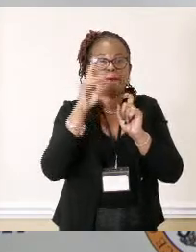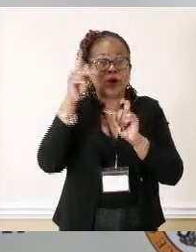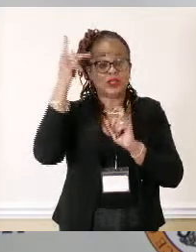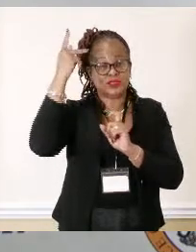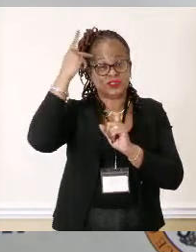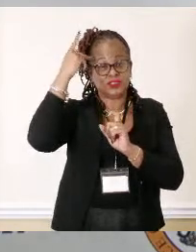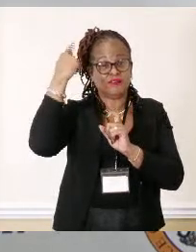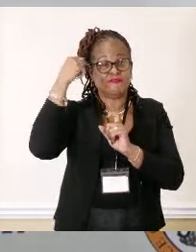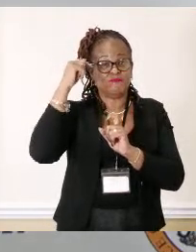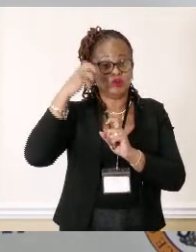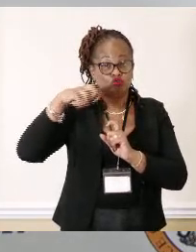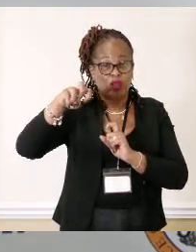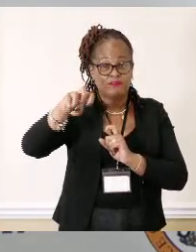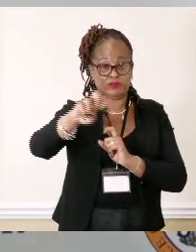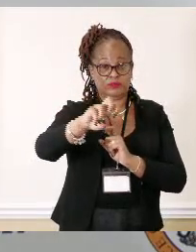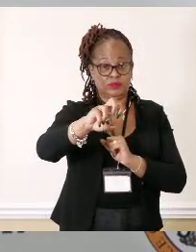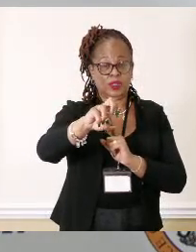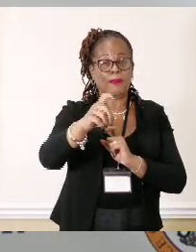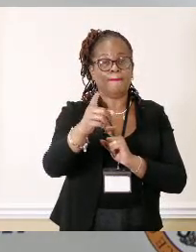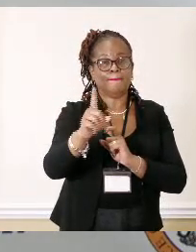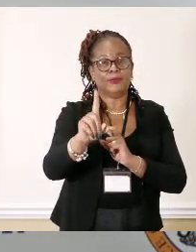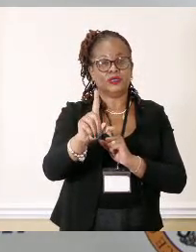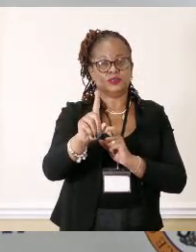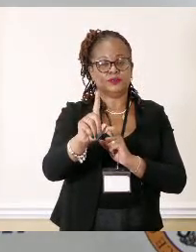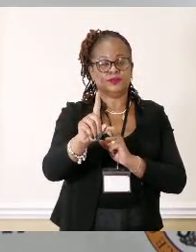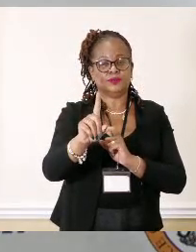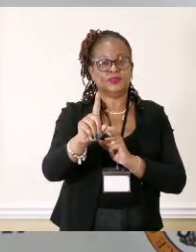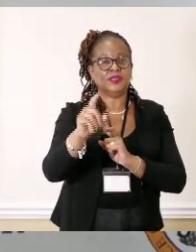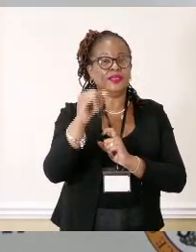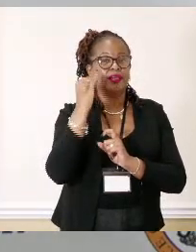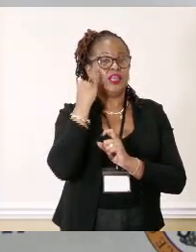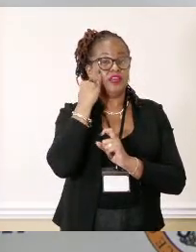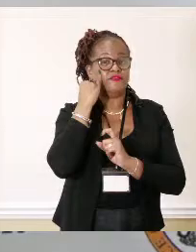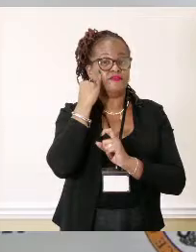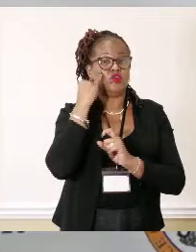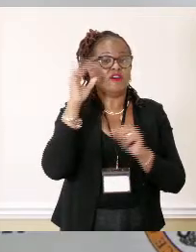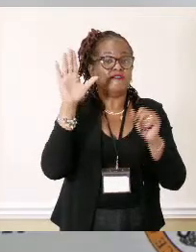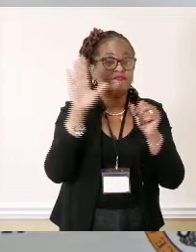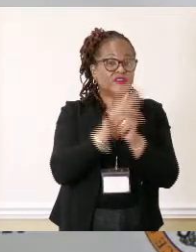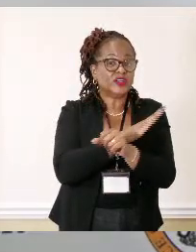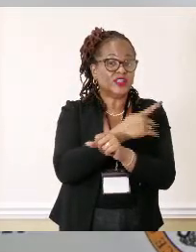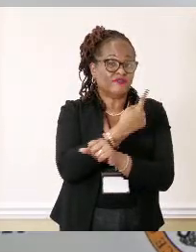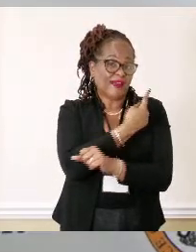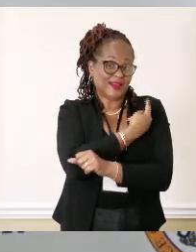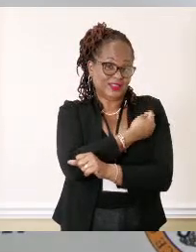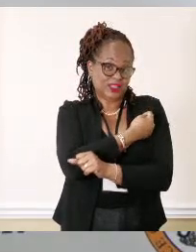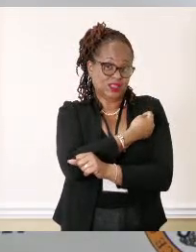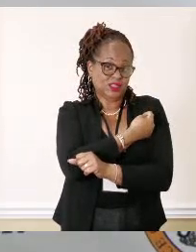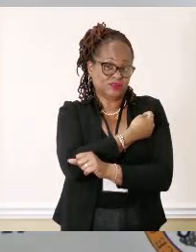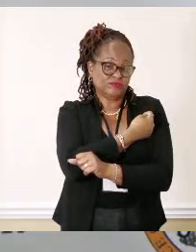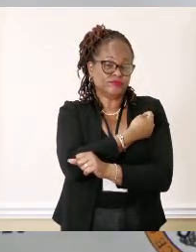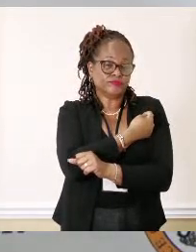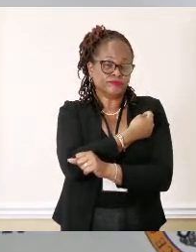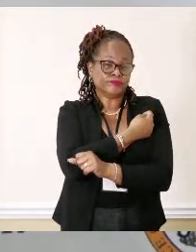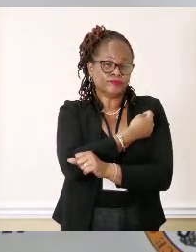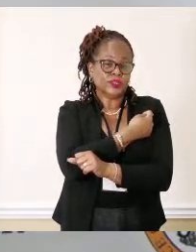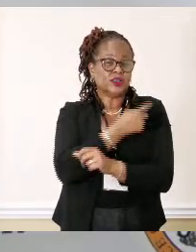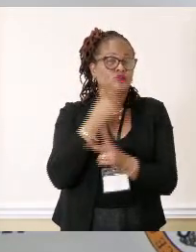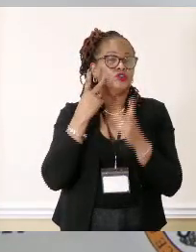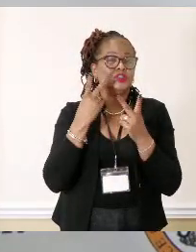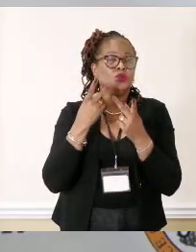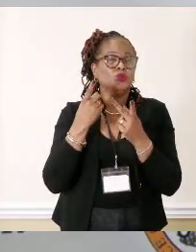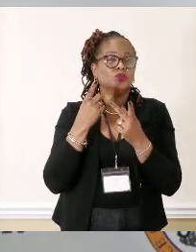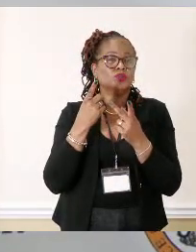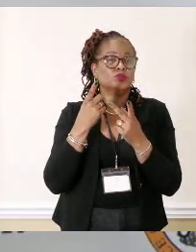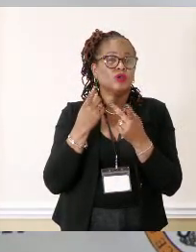for travel. But Mr. Jones, if you are fully vaccinated and you see what is going